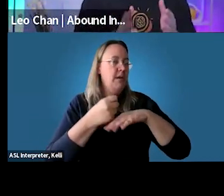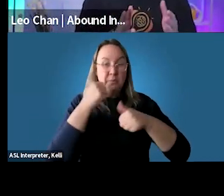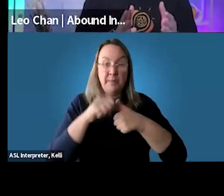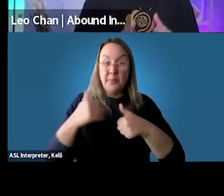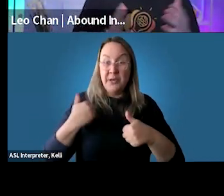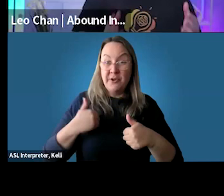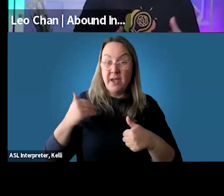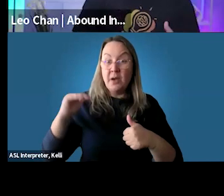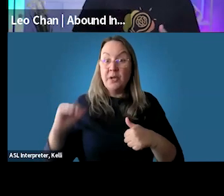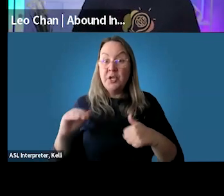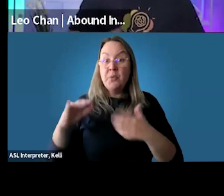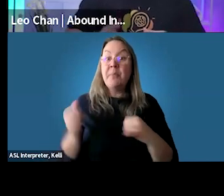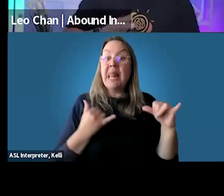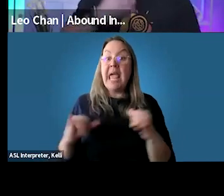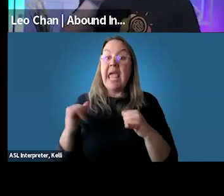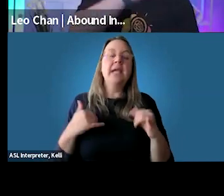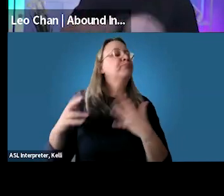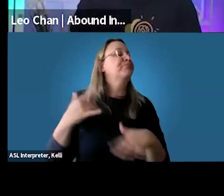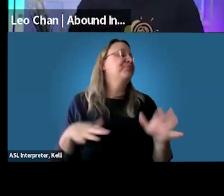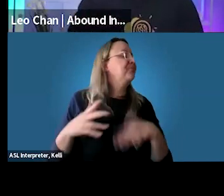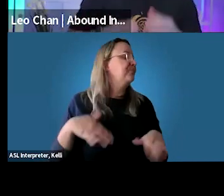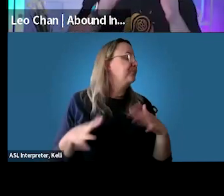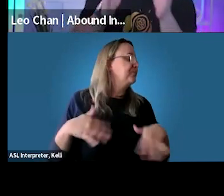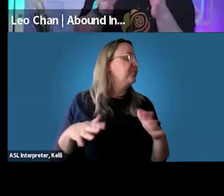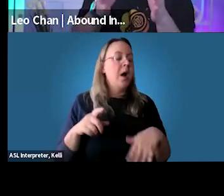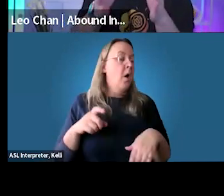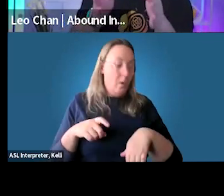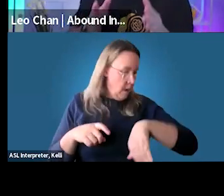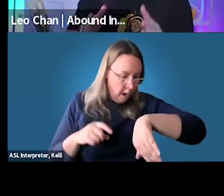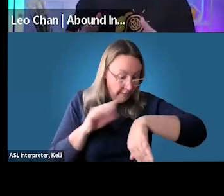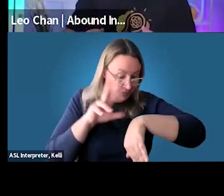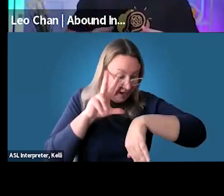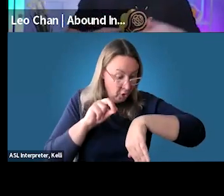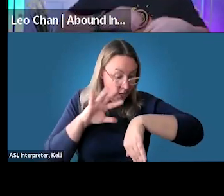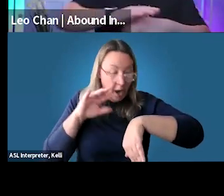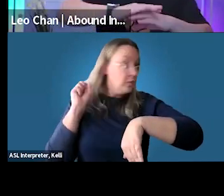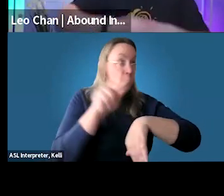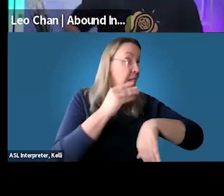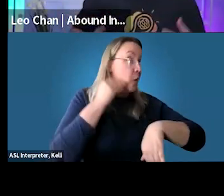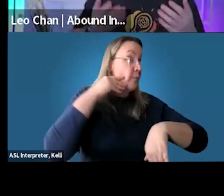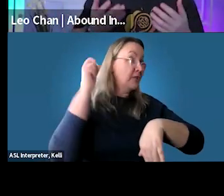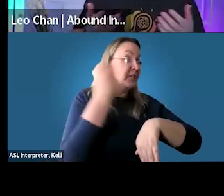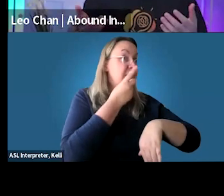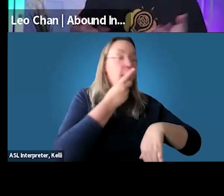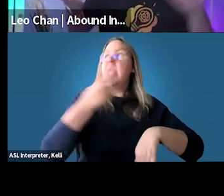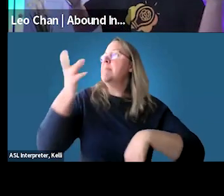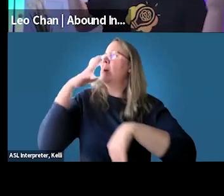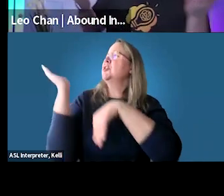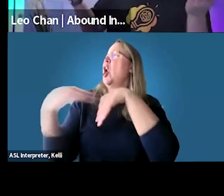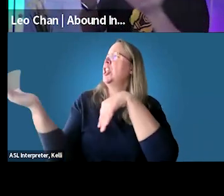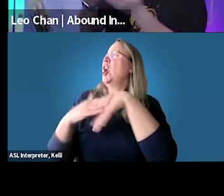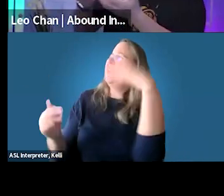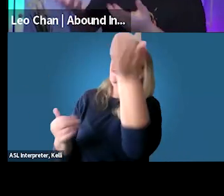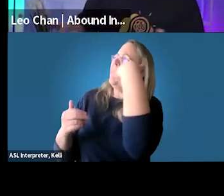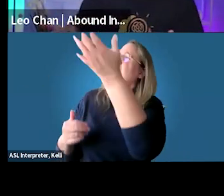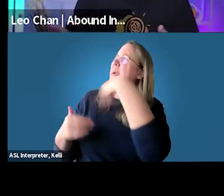and you were playing outside, and you're supposed to go home at 5:30 for dinner, and then your mom's calling you because they're like, "Where's Leo?